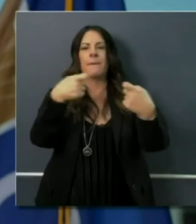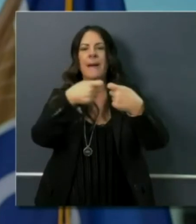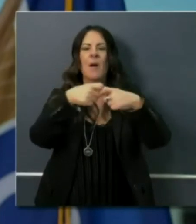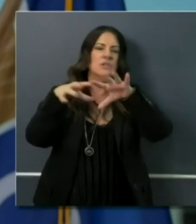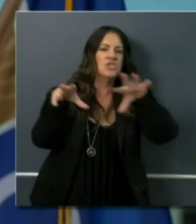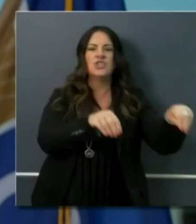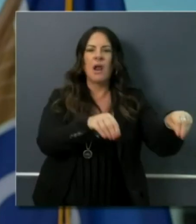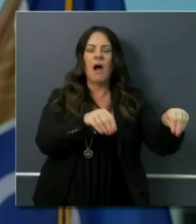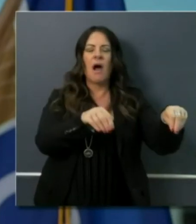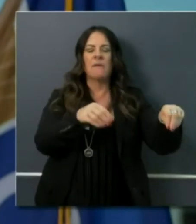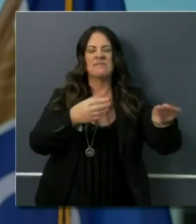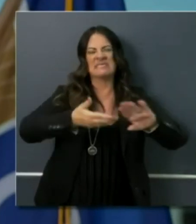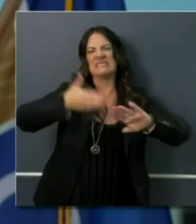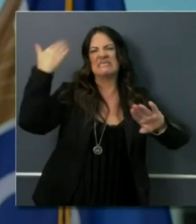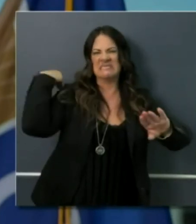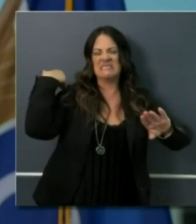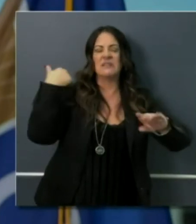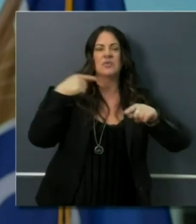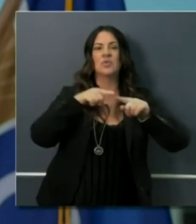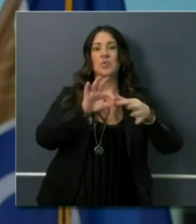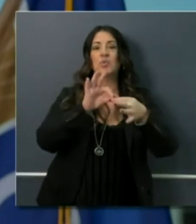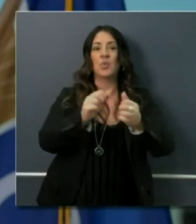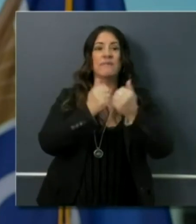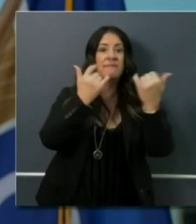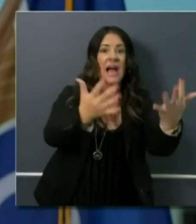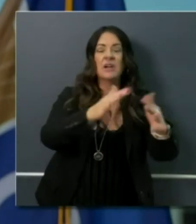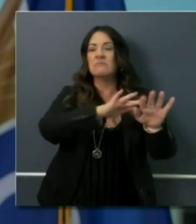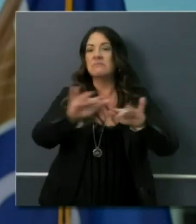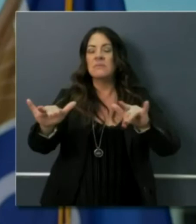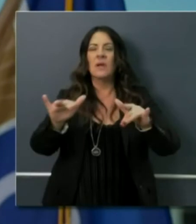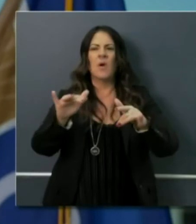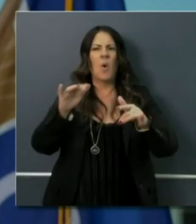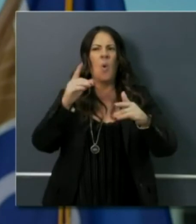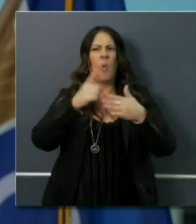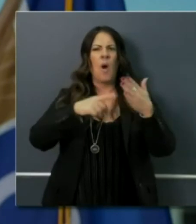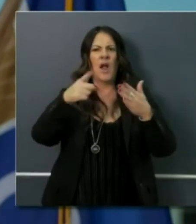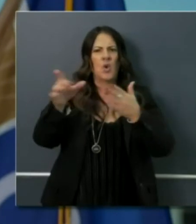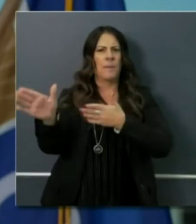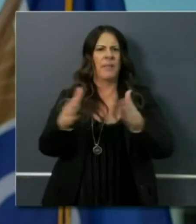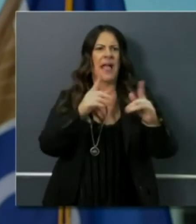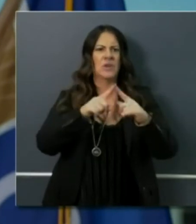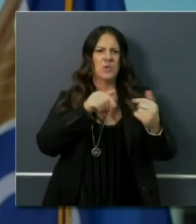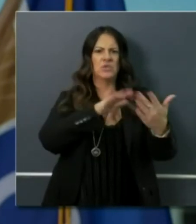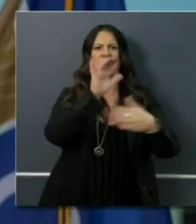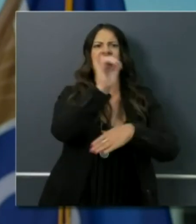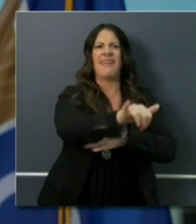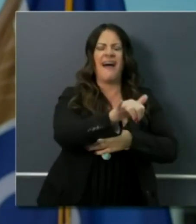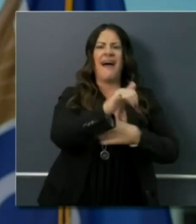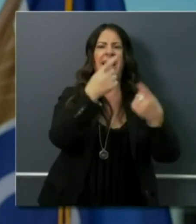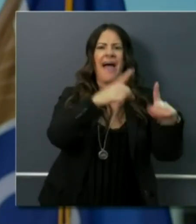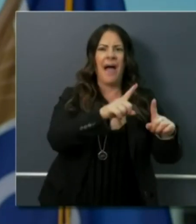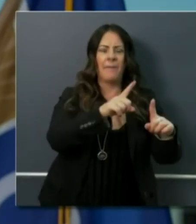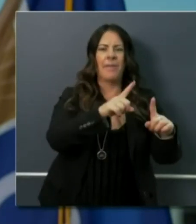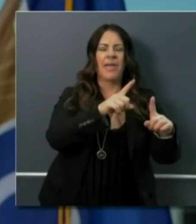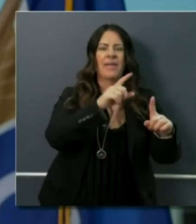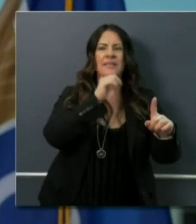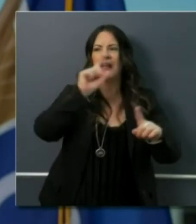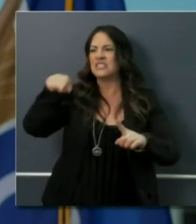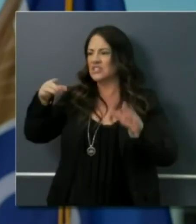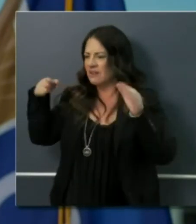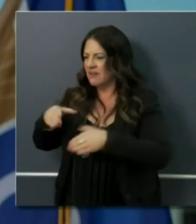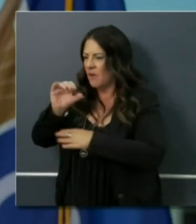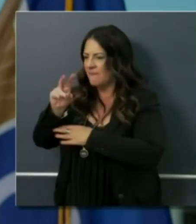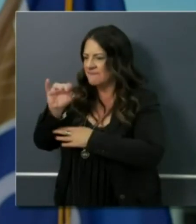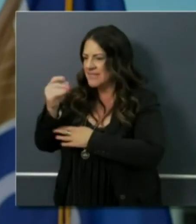that, but just seeing what the plan would be there. Well, these guys, we have the best and the brightest. That's not my